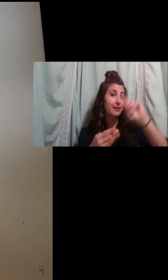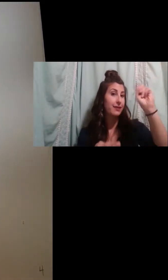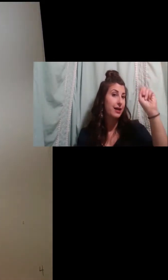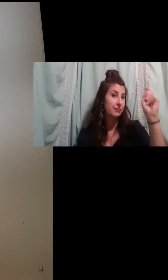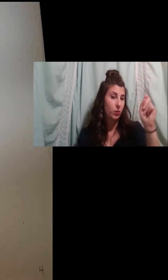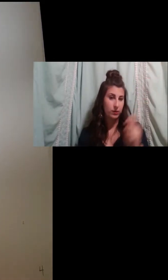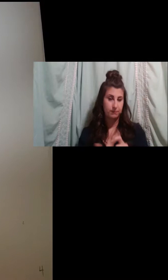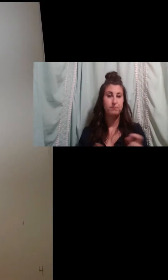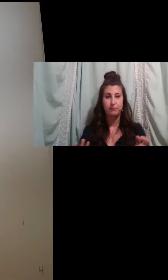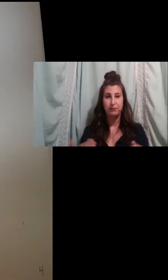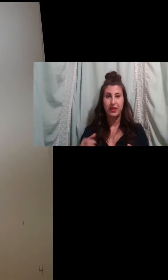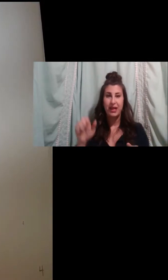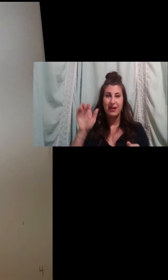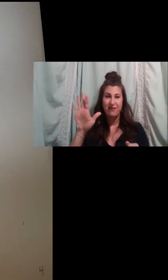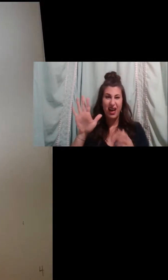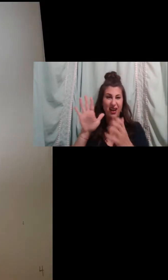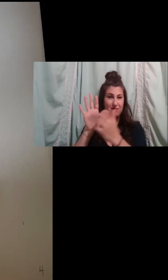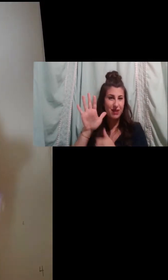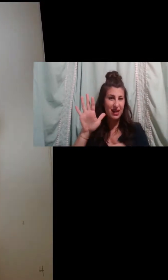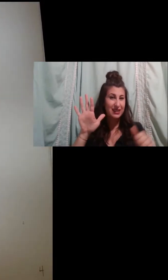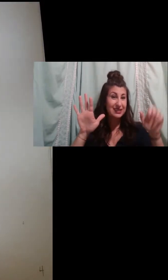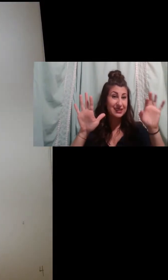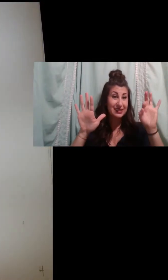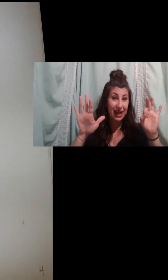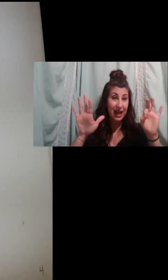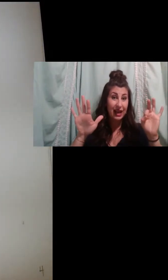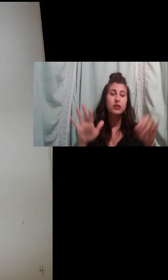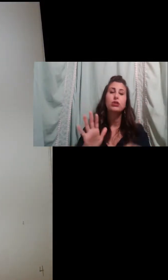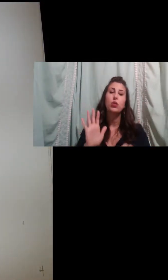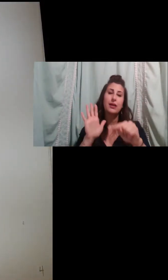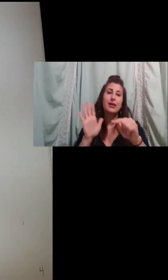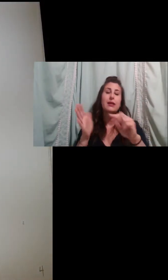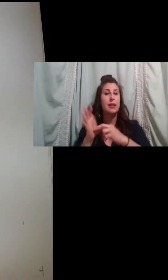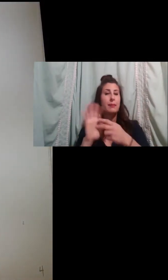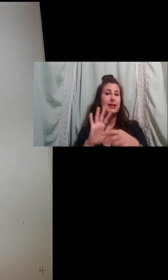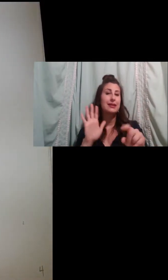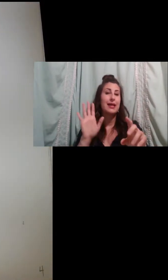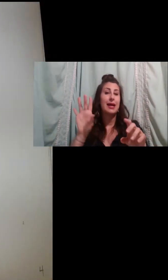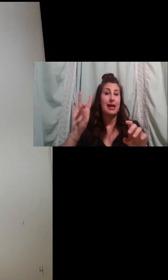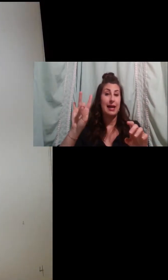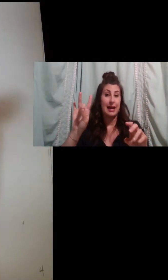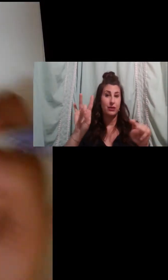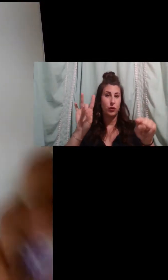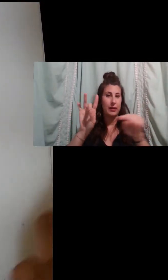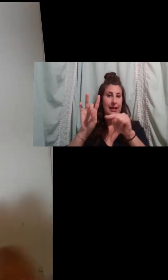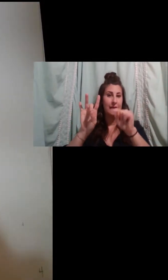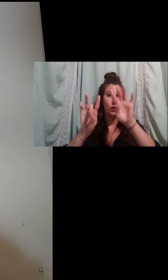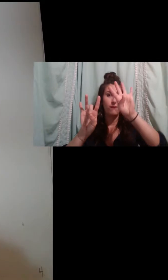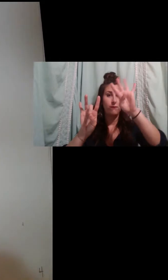9. That's the same thing as 5 minus 9. So 8 to the negative 4th power.